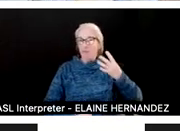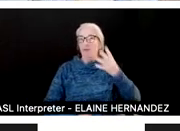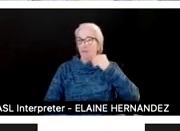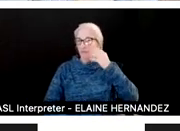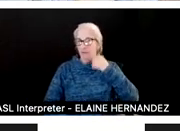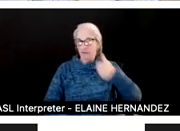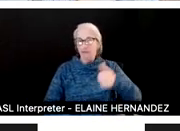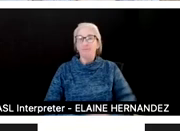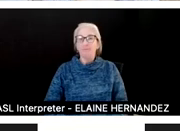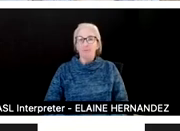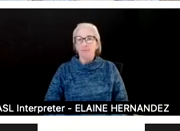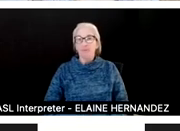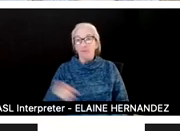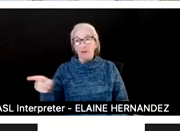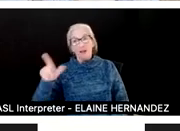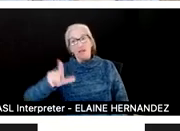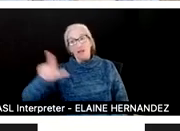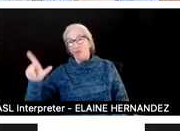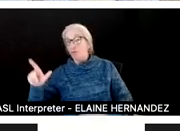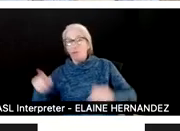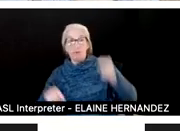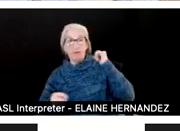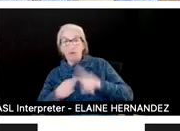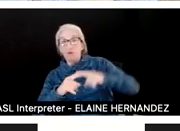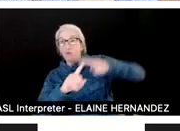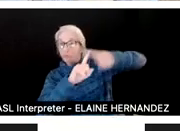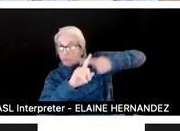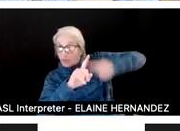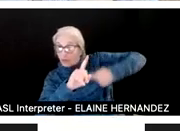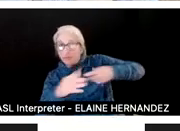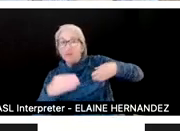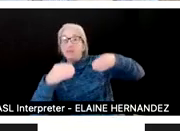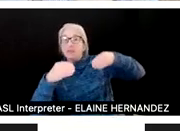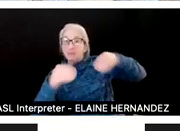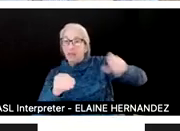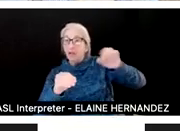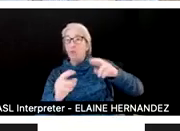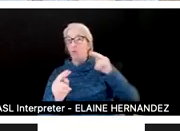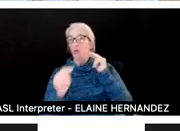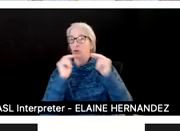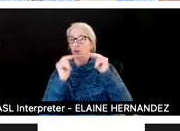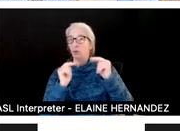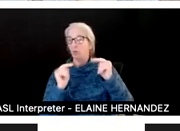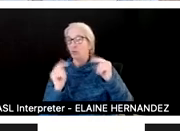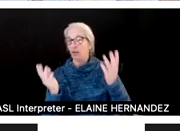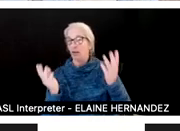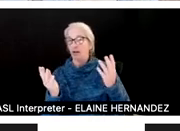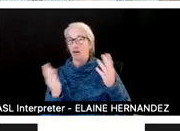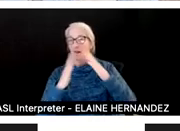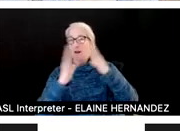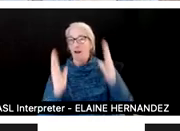The refusal to rent, sell, or even negotiate a housing transaction because of that